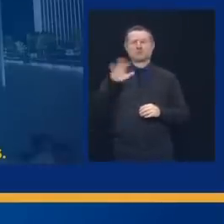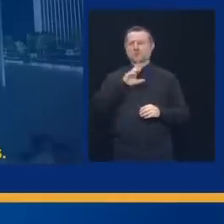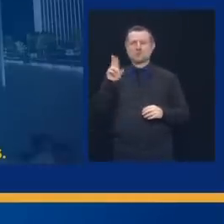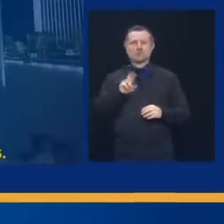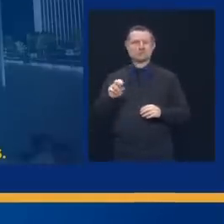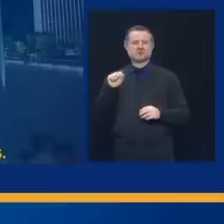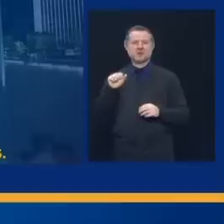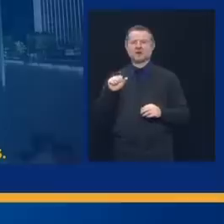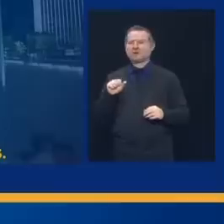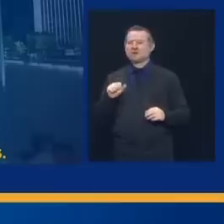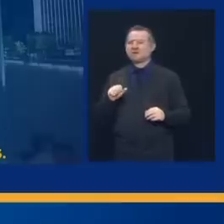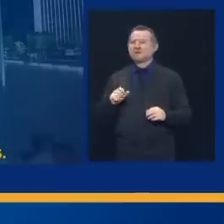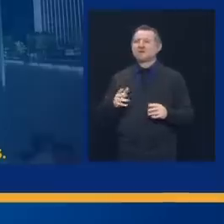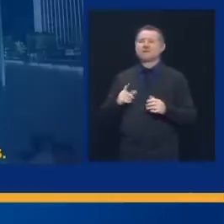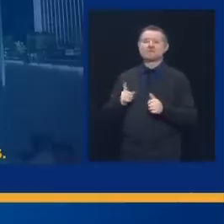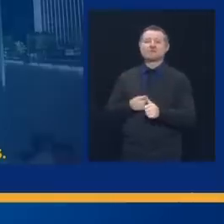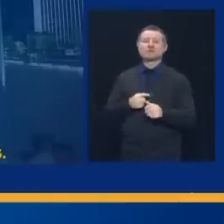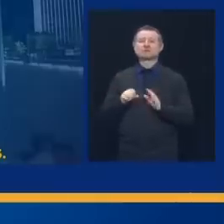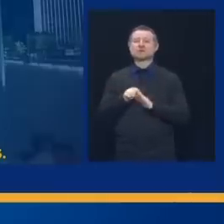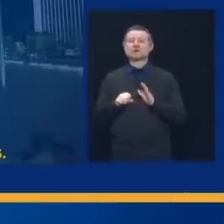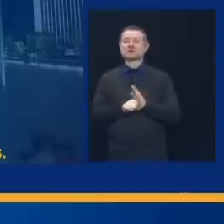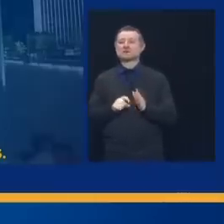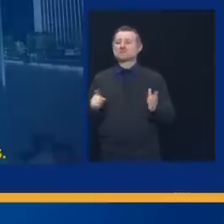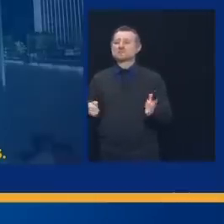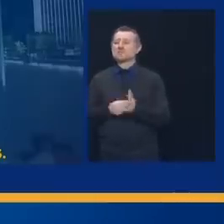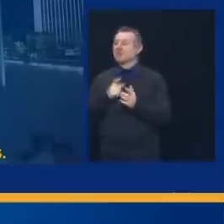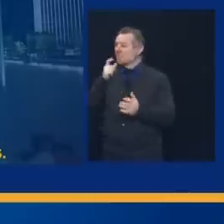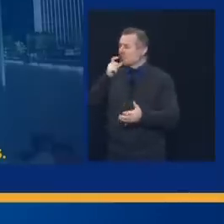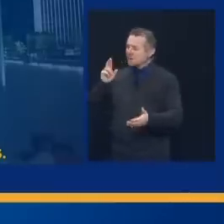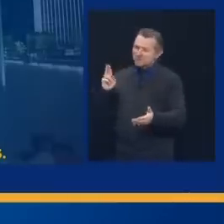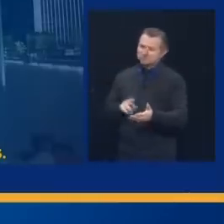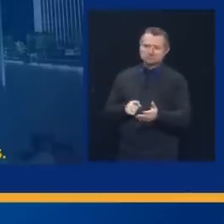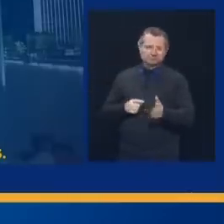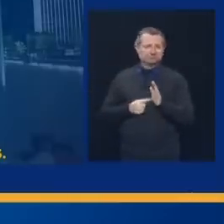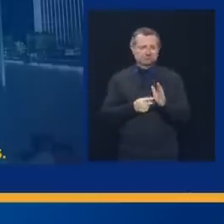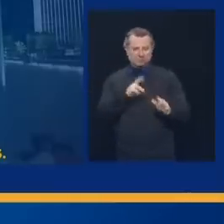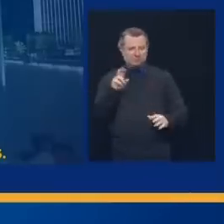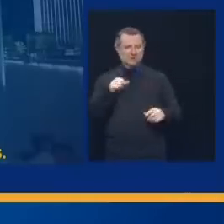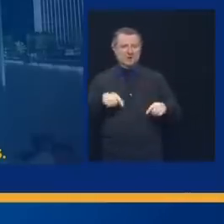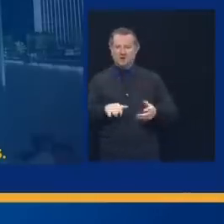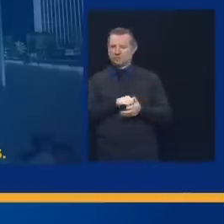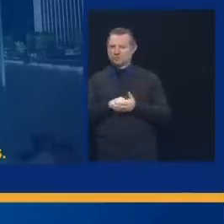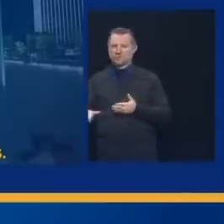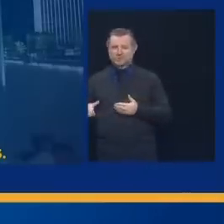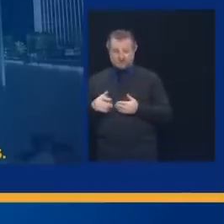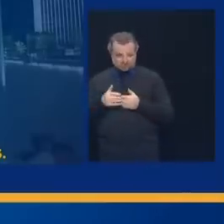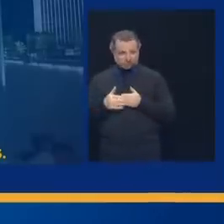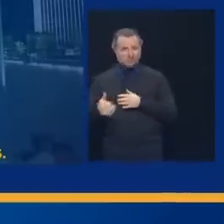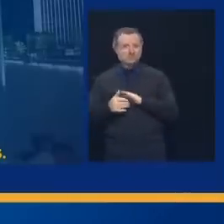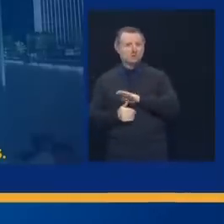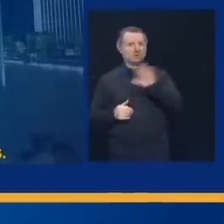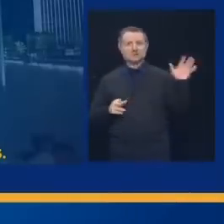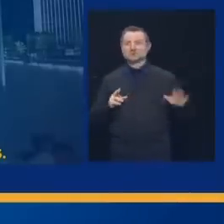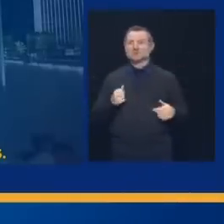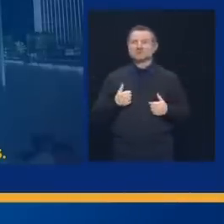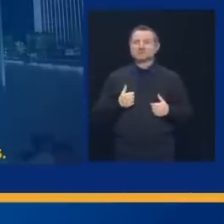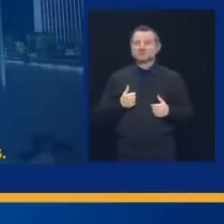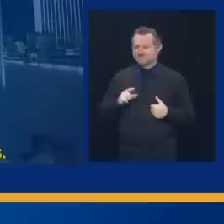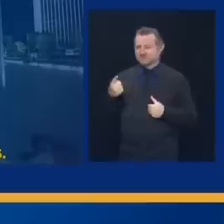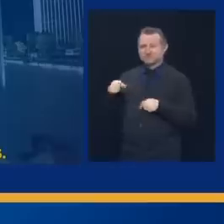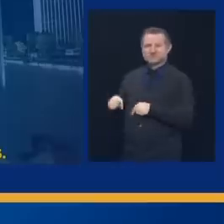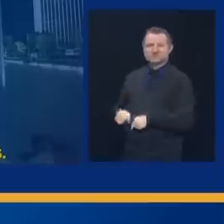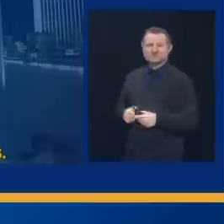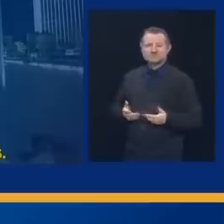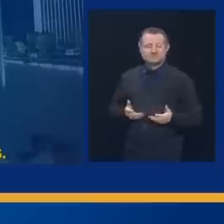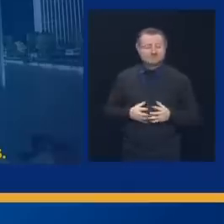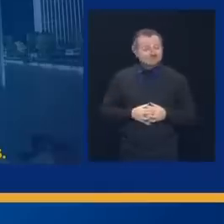mandate masks in the United States of America. The country still hasn't done it. 98, 99%